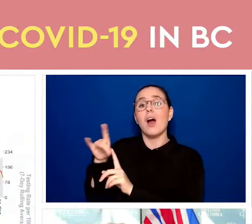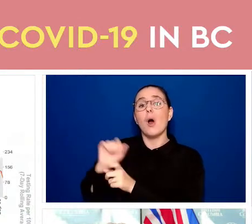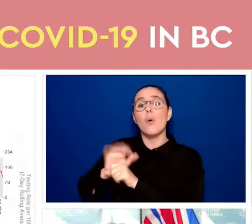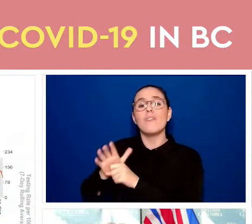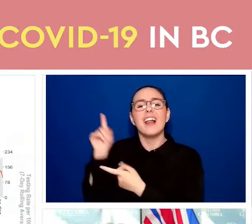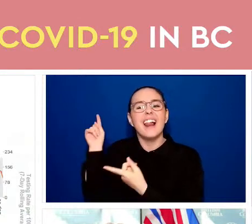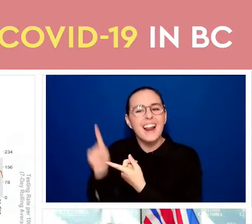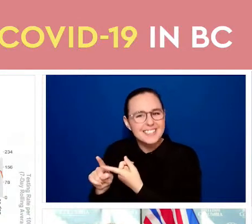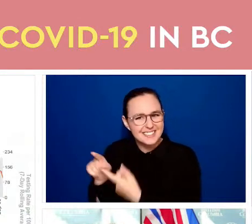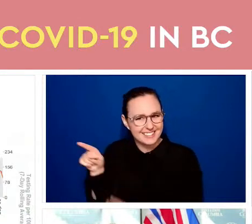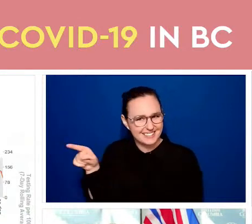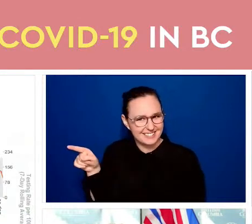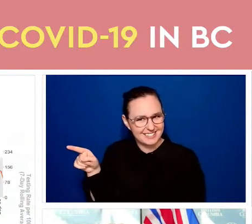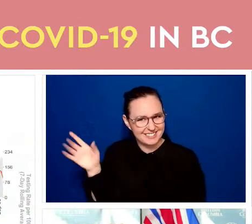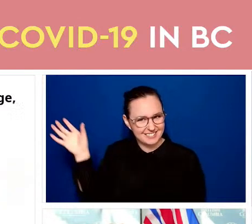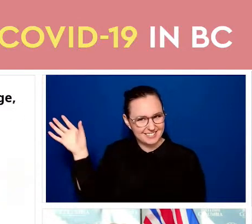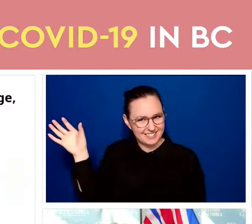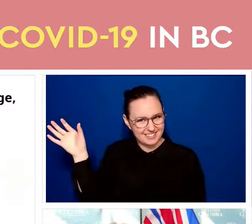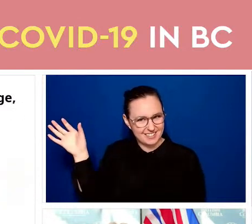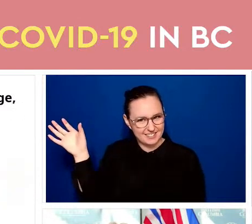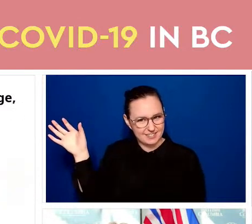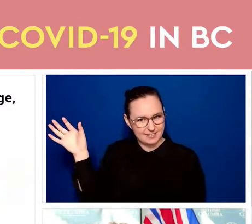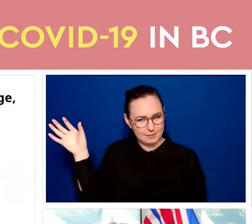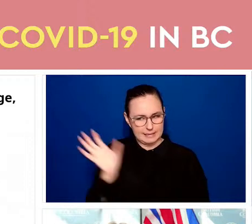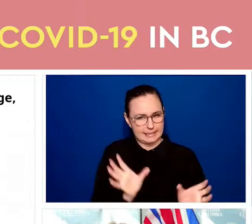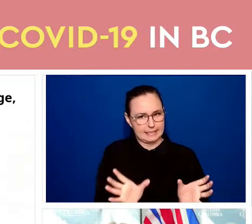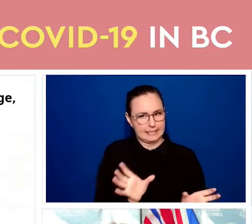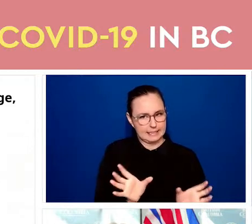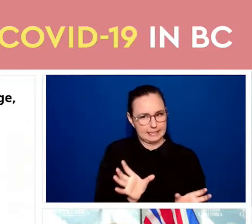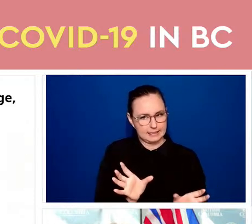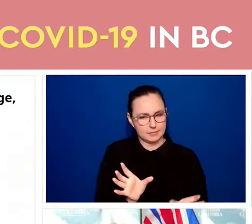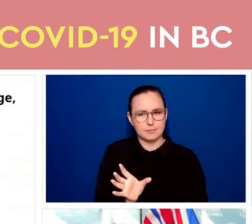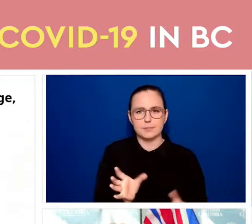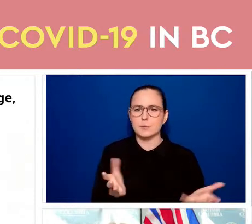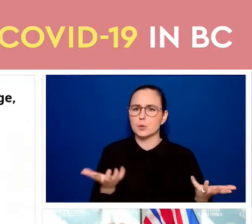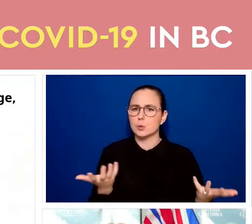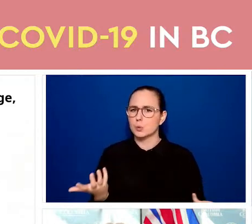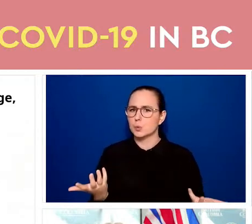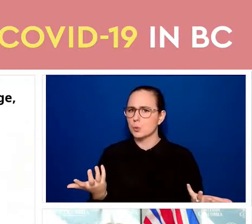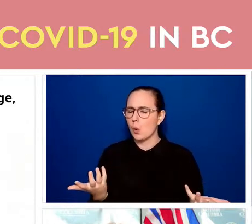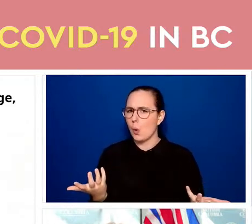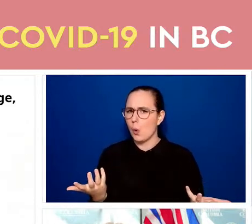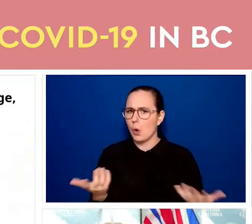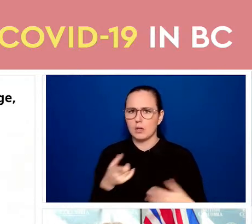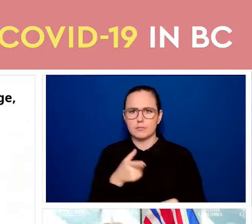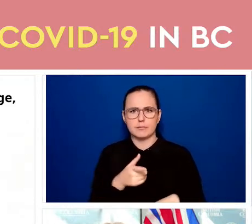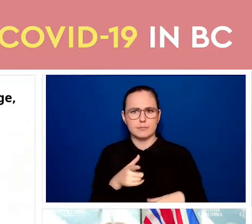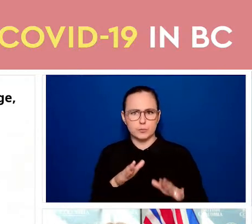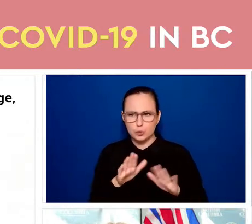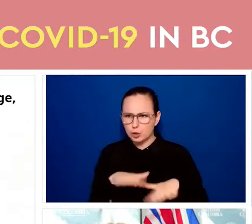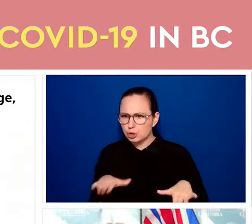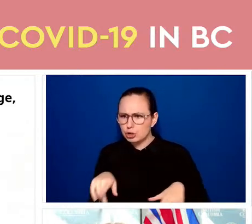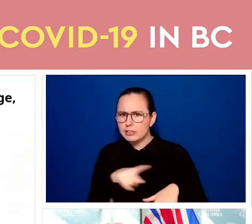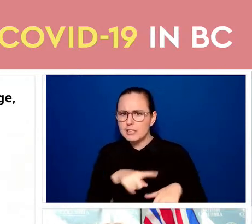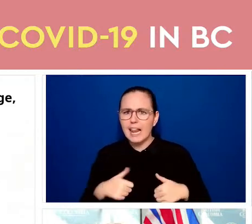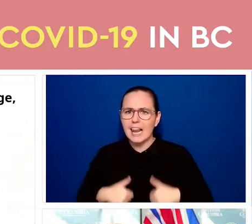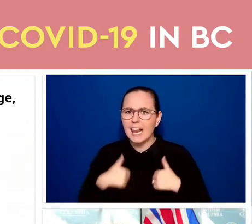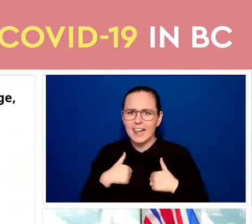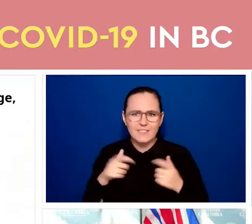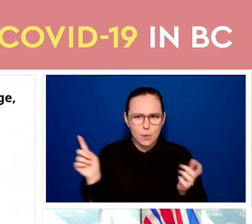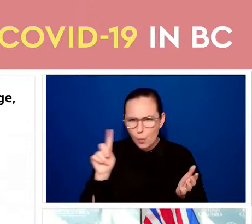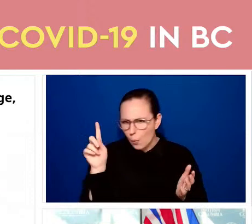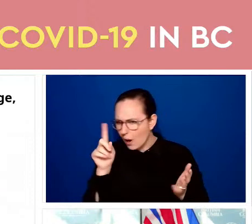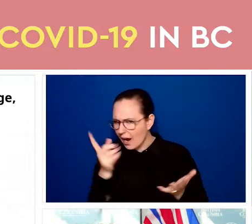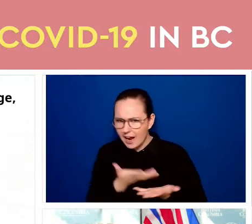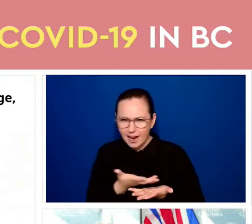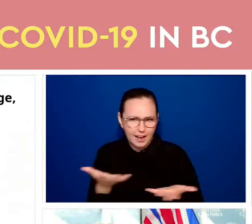those children who are testing positive for COVID right now? This is just breaking it down once again to show